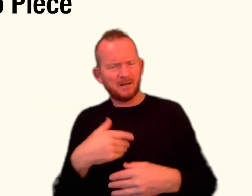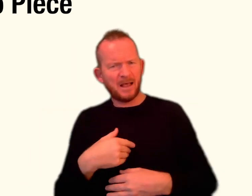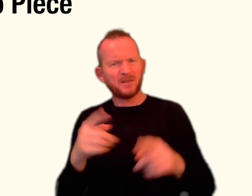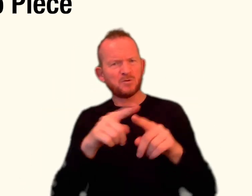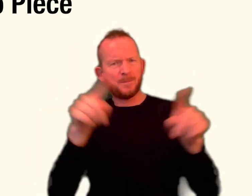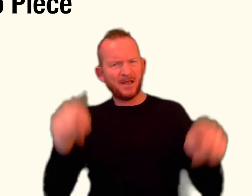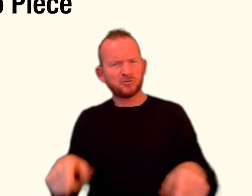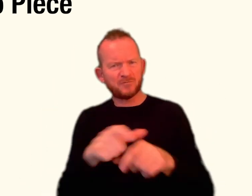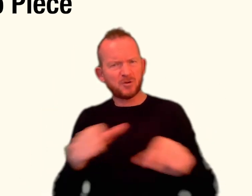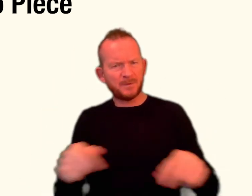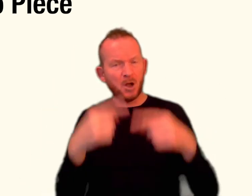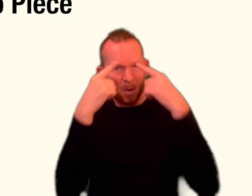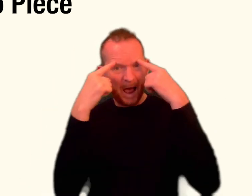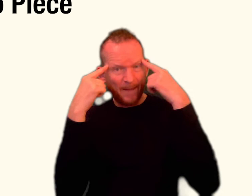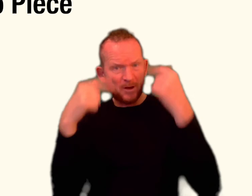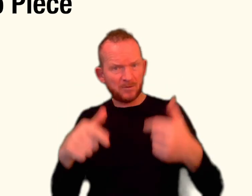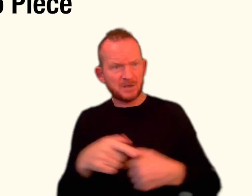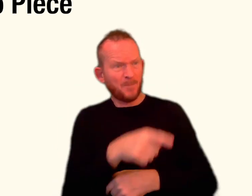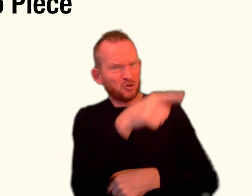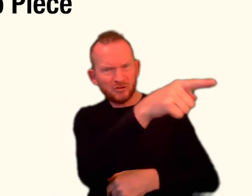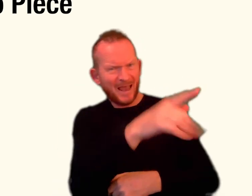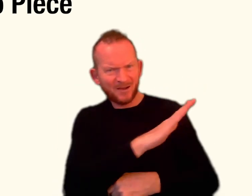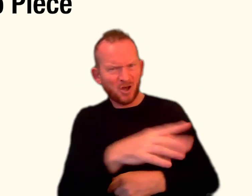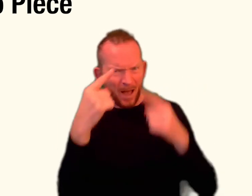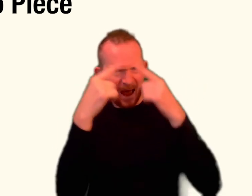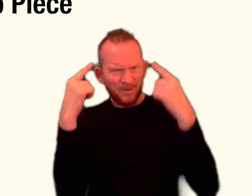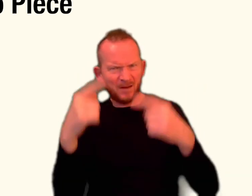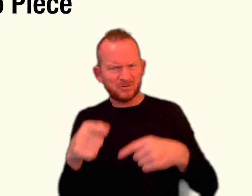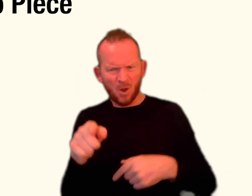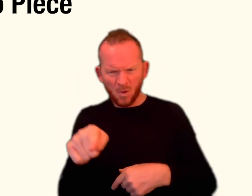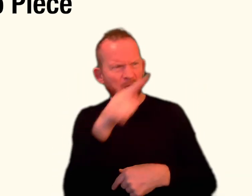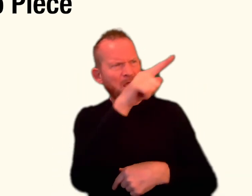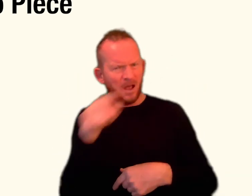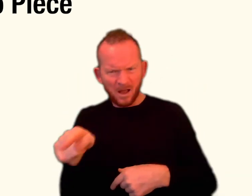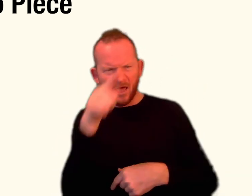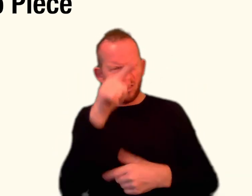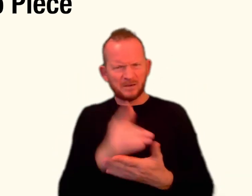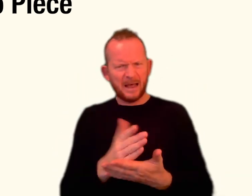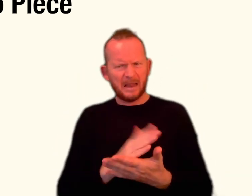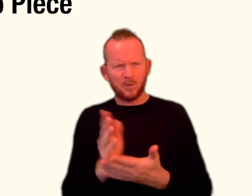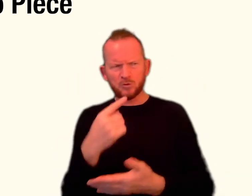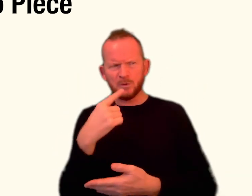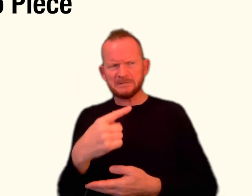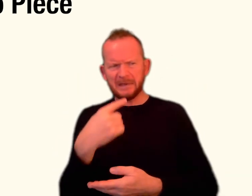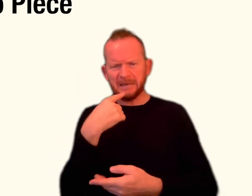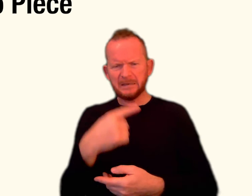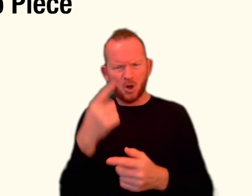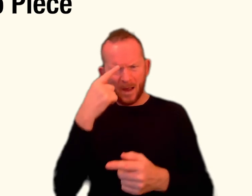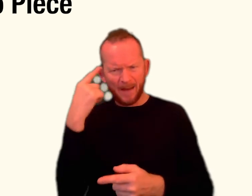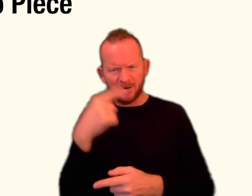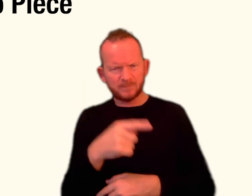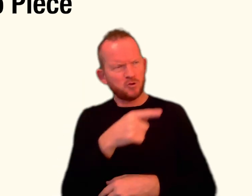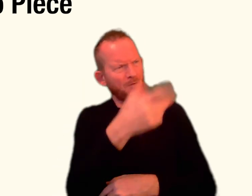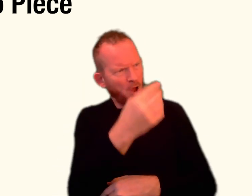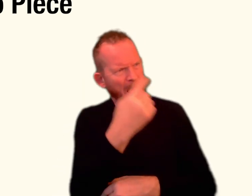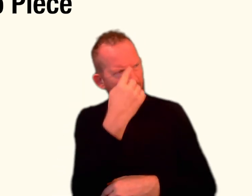picture of somebody with no eyebrows, but she had no eyebrows. So I felt quite a dilemma about saying, well, there's no eyebrows, but you